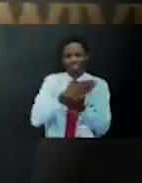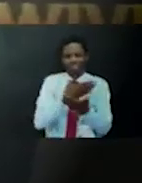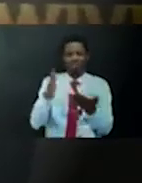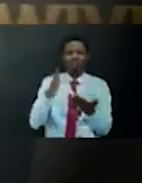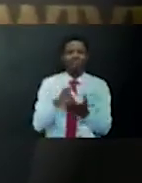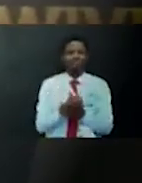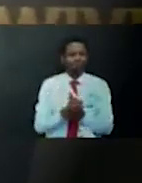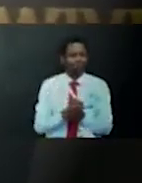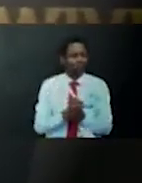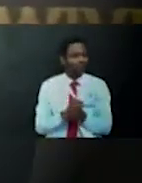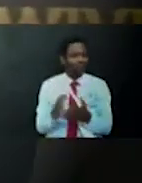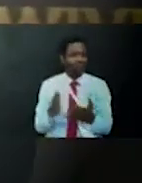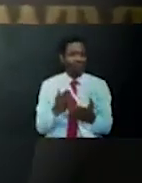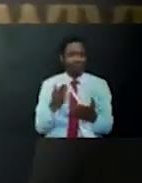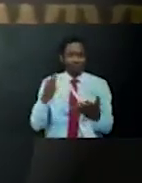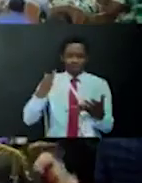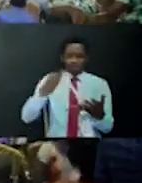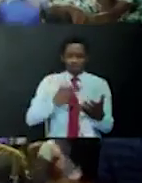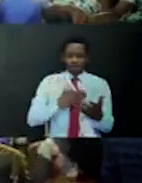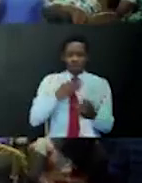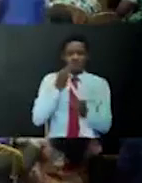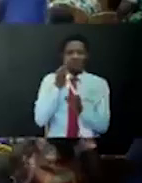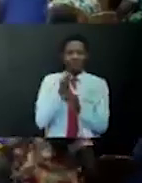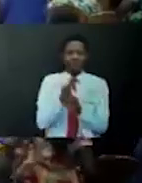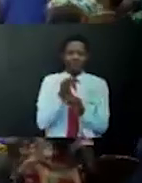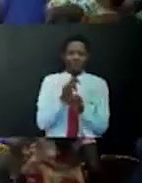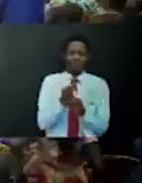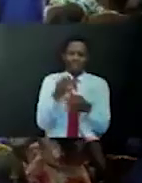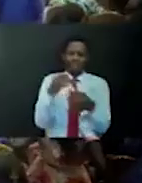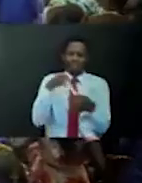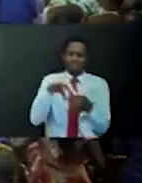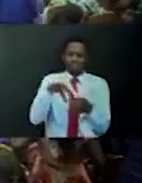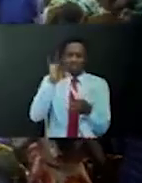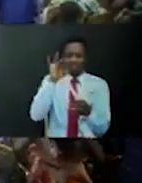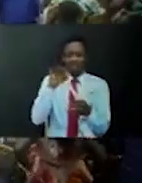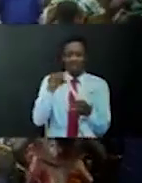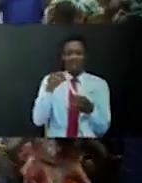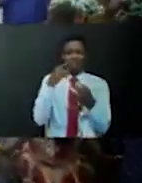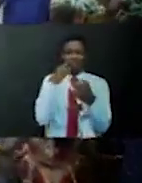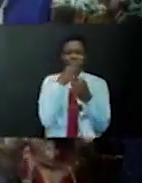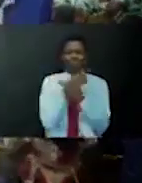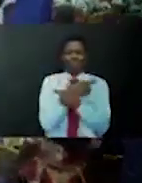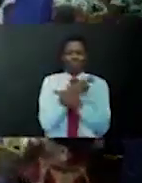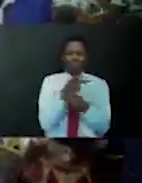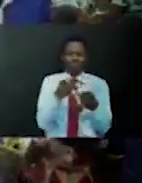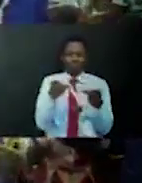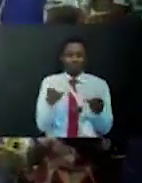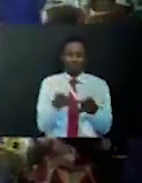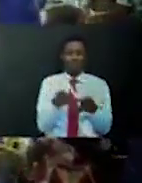My faith has found a resting place, not in